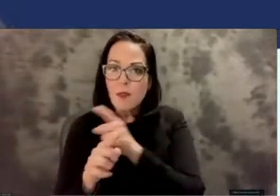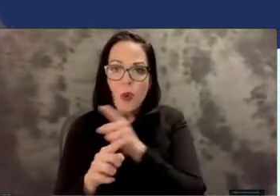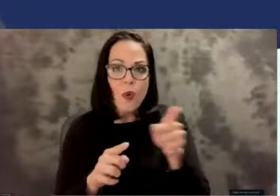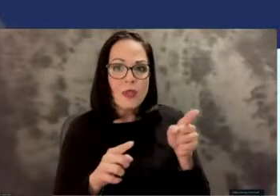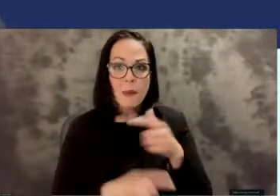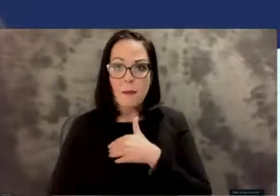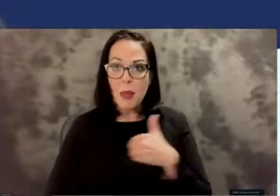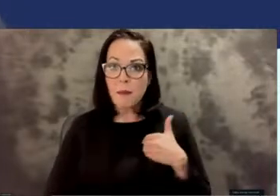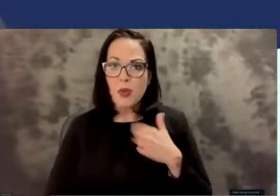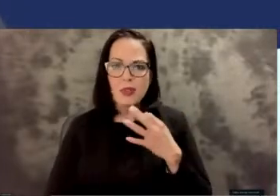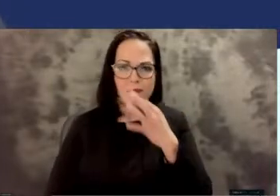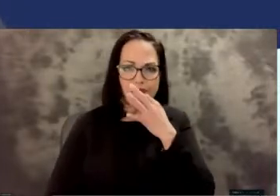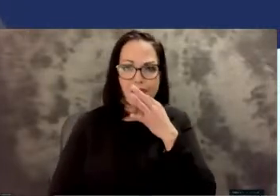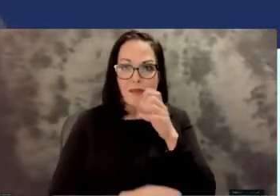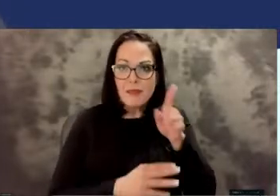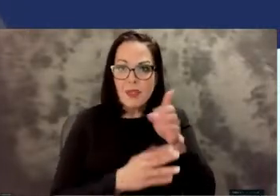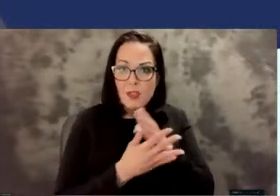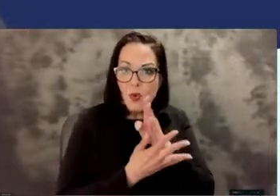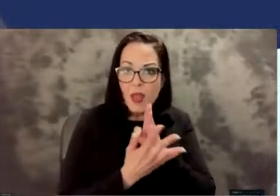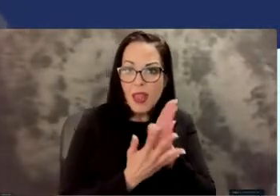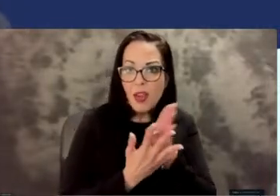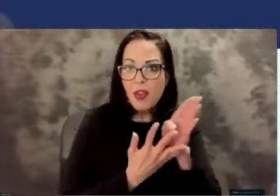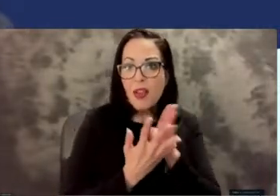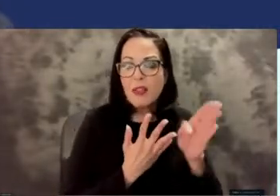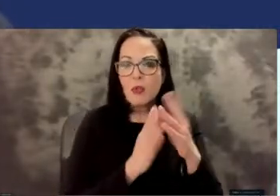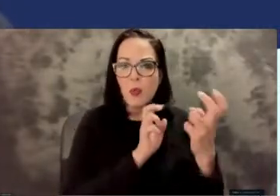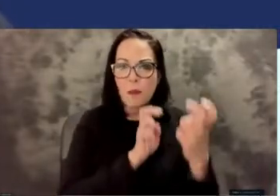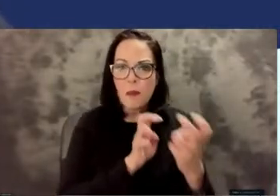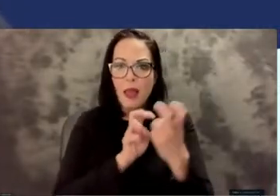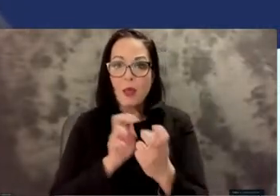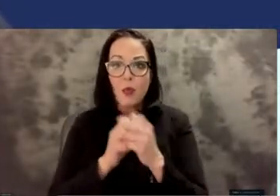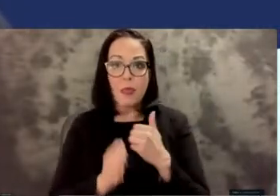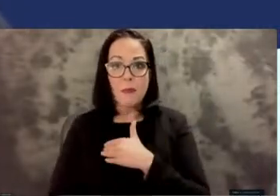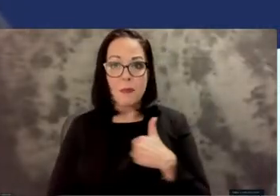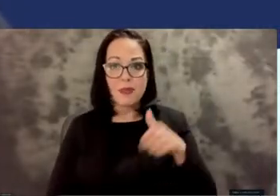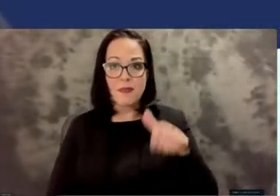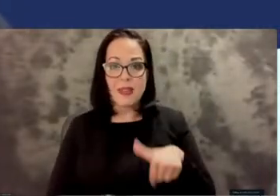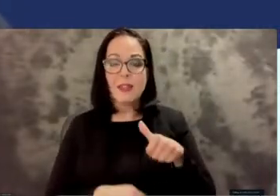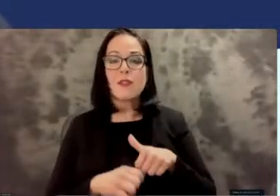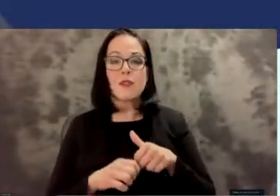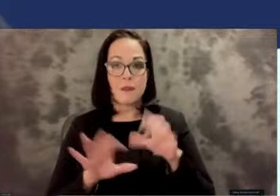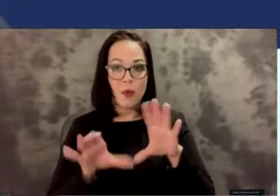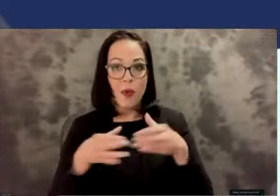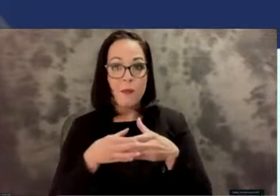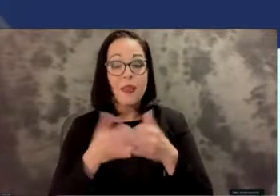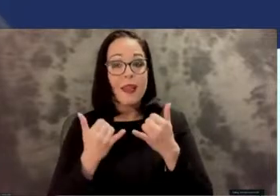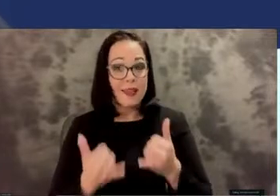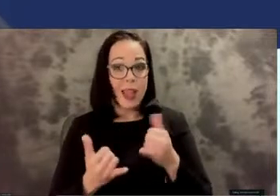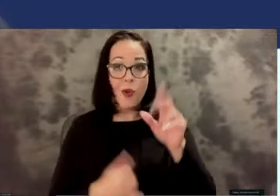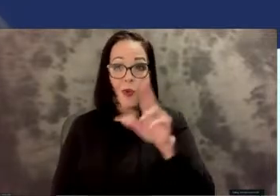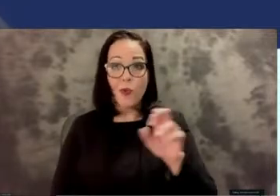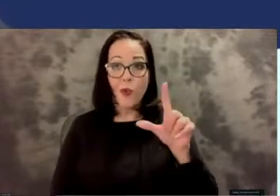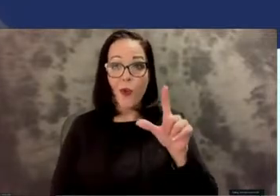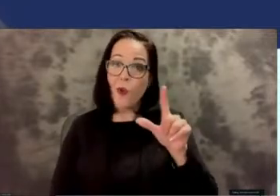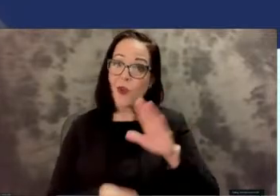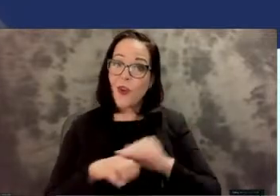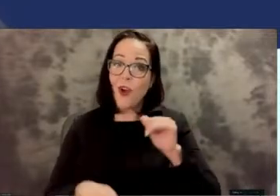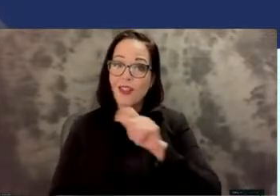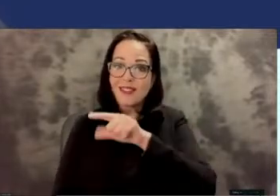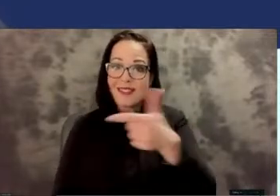task force over these past weeks. Now I'll turn it back to you for the roll call, Captain Wu, and welcome